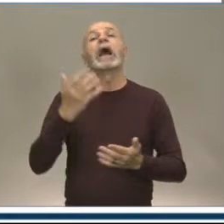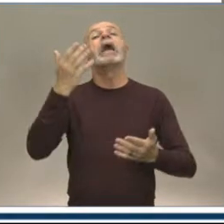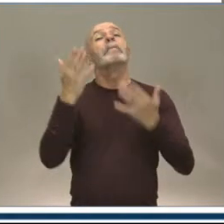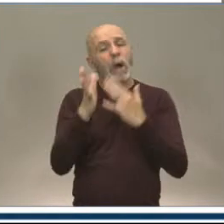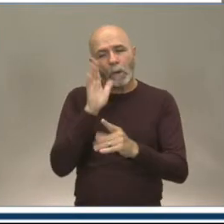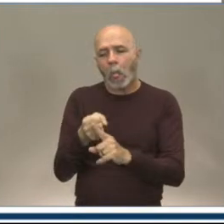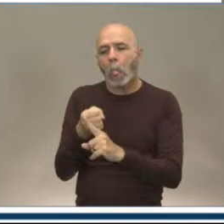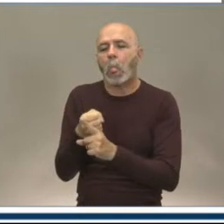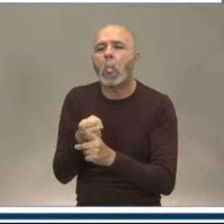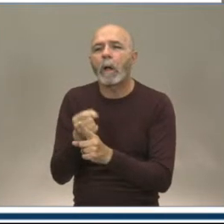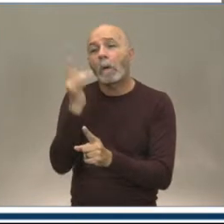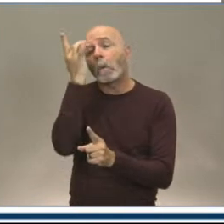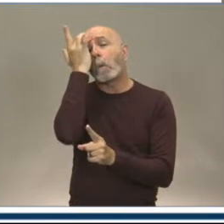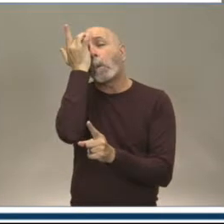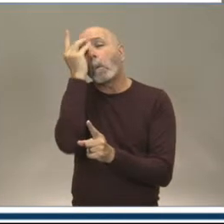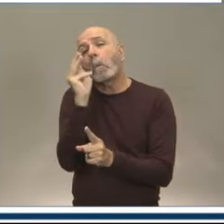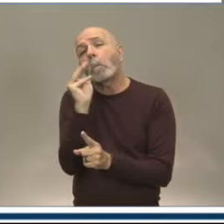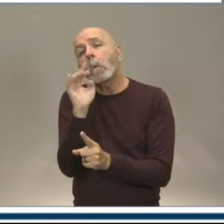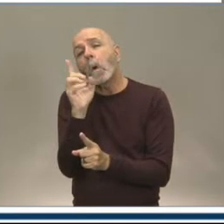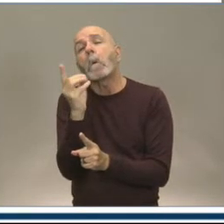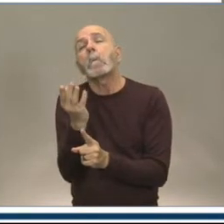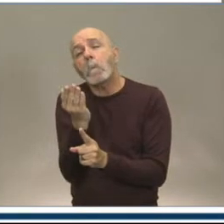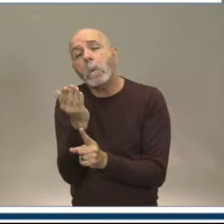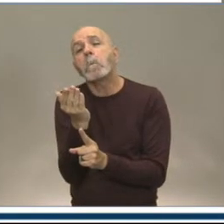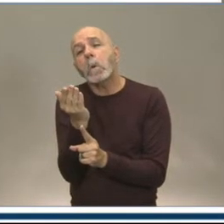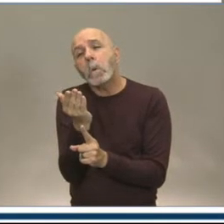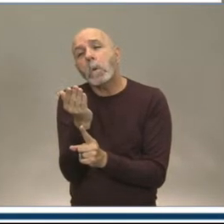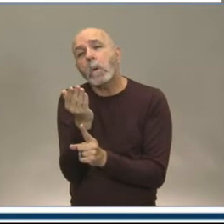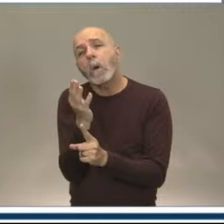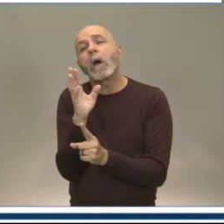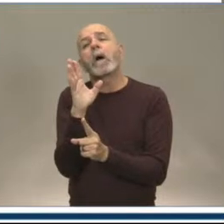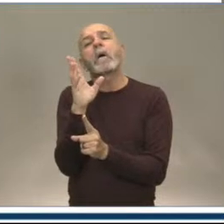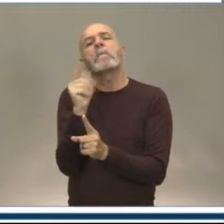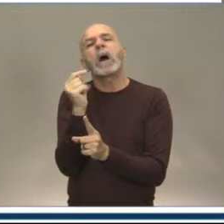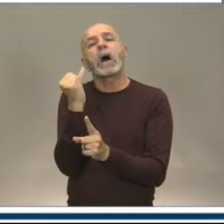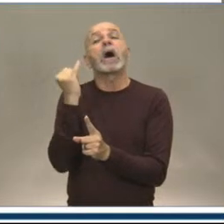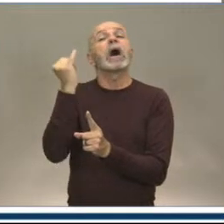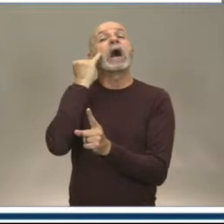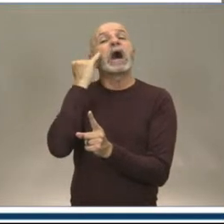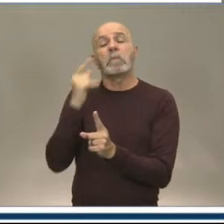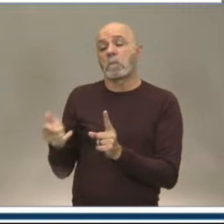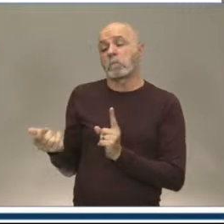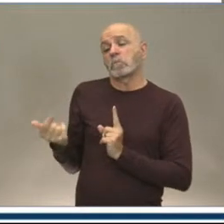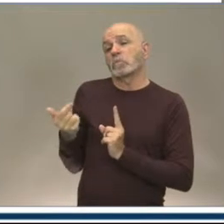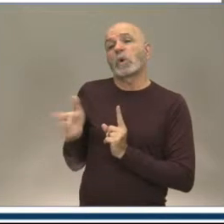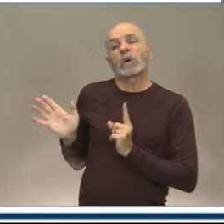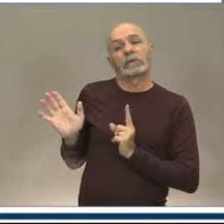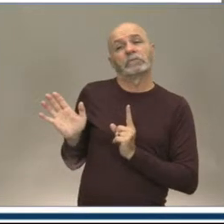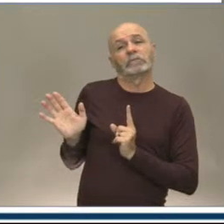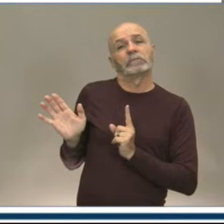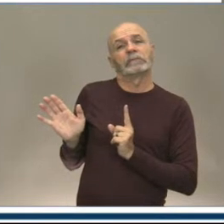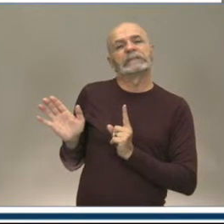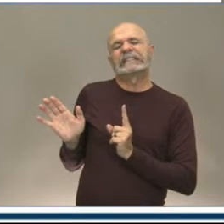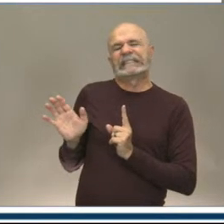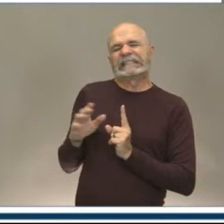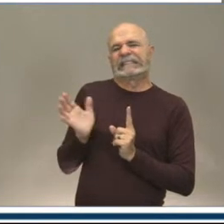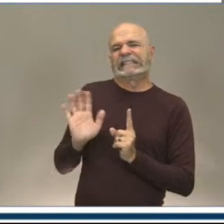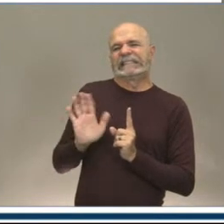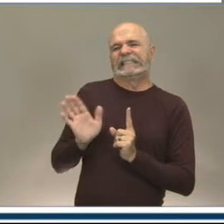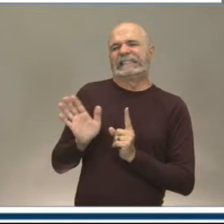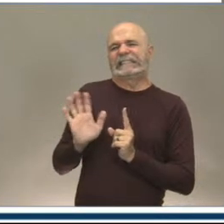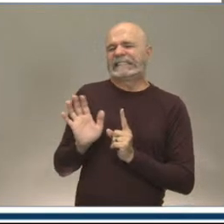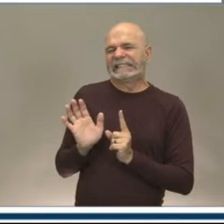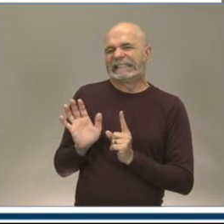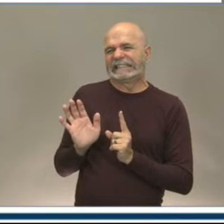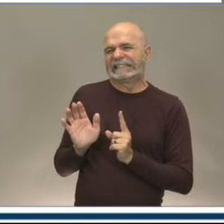in children most of the time, please don't take a chance with their health or the health of others around them. The rate of